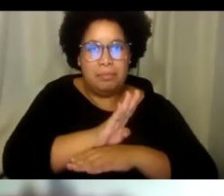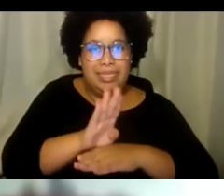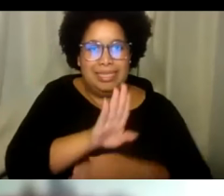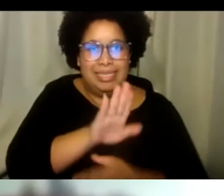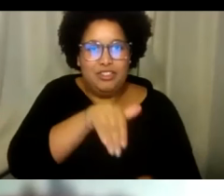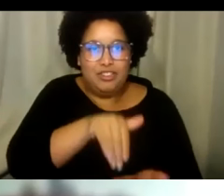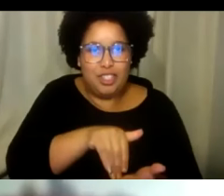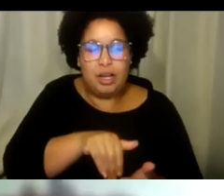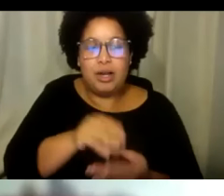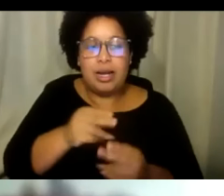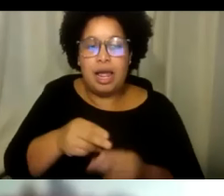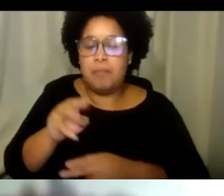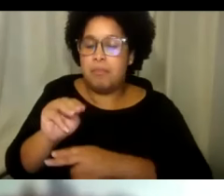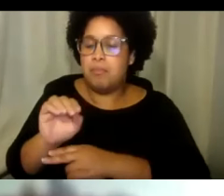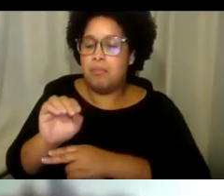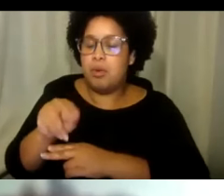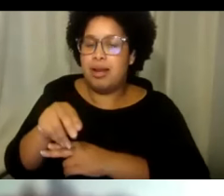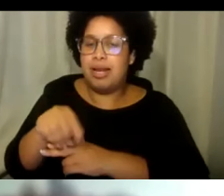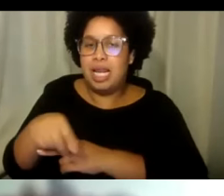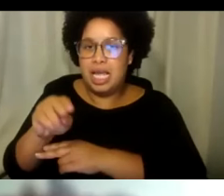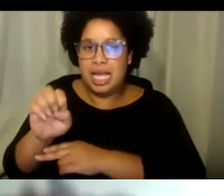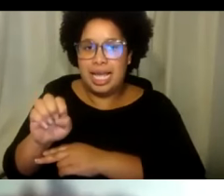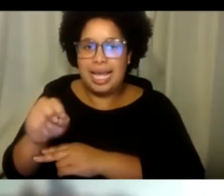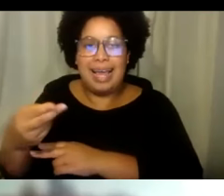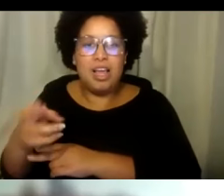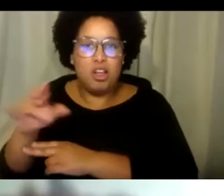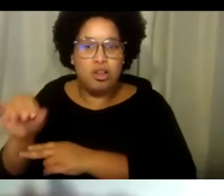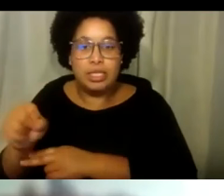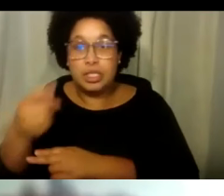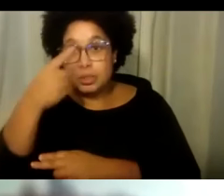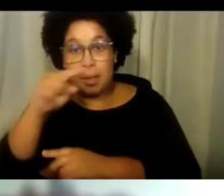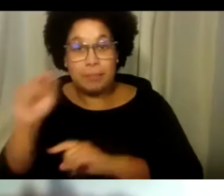by Monique Harris. Video, please.